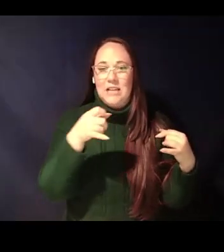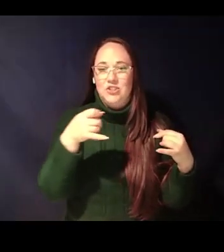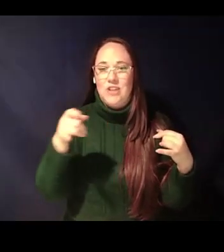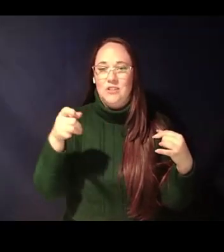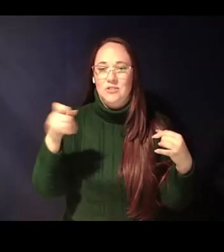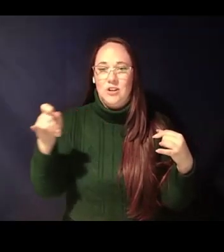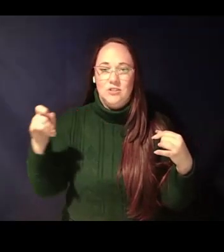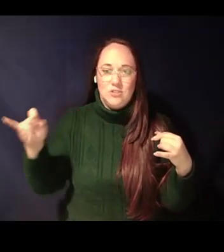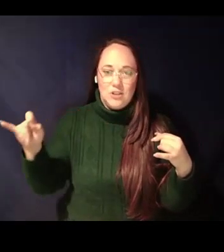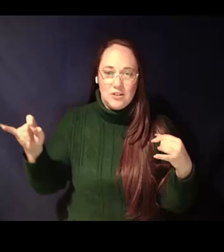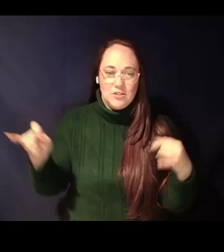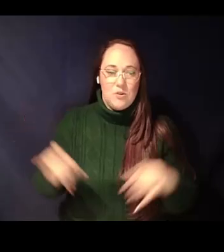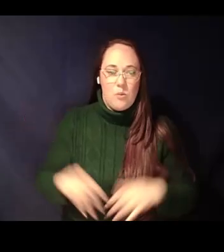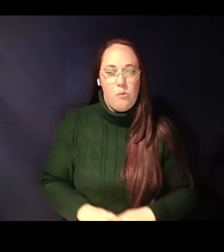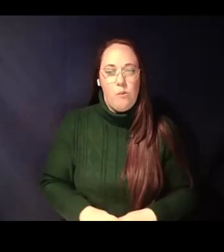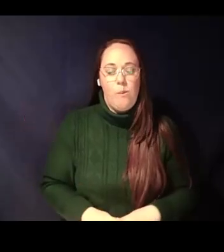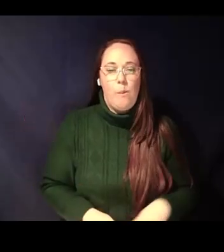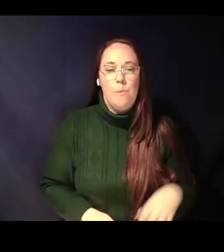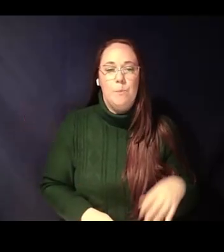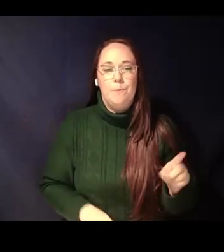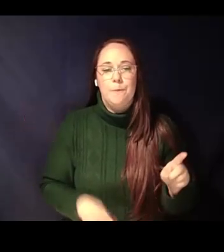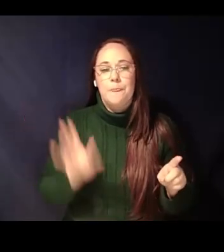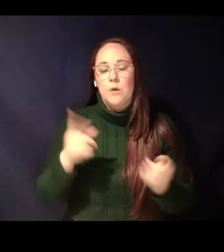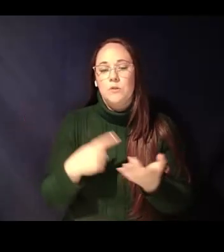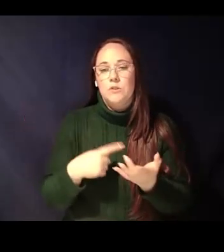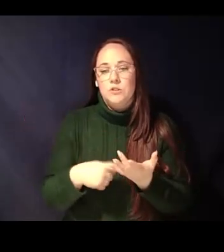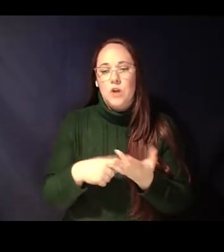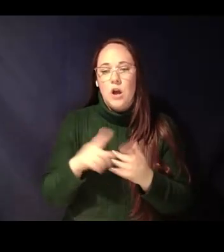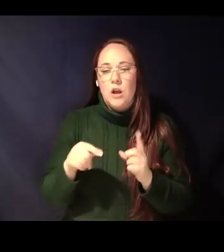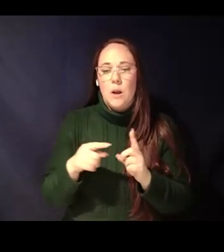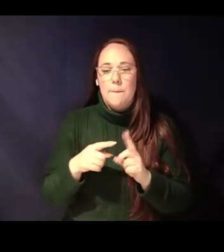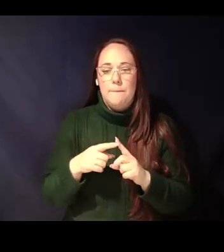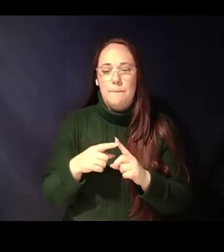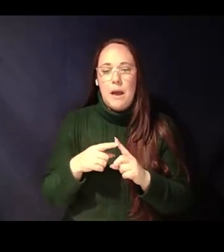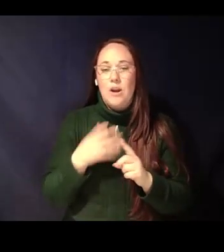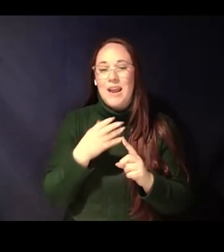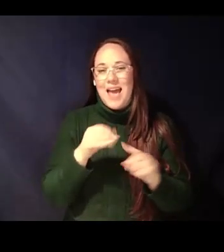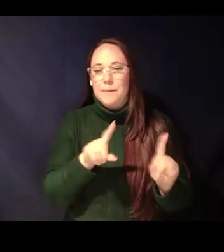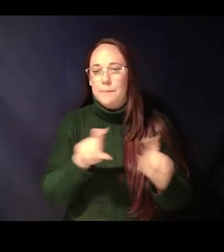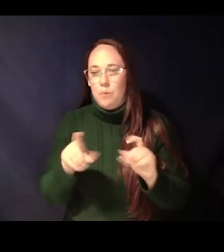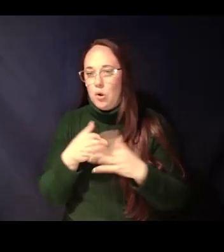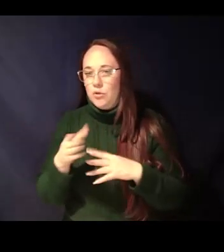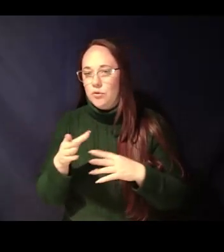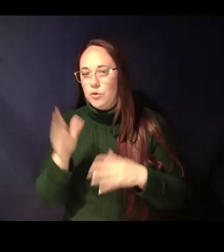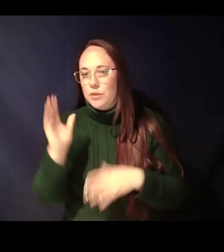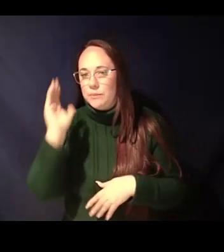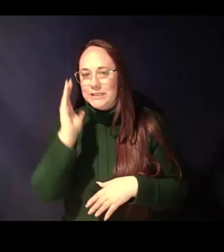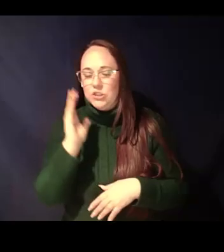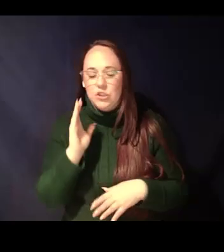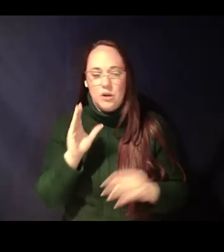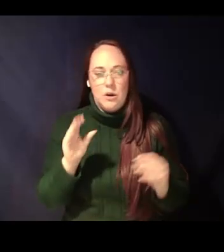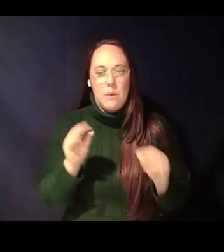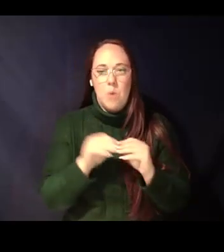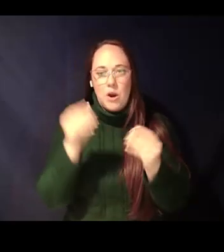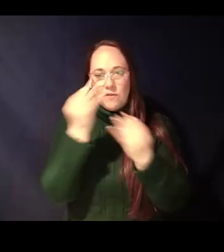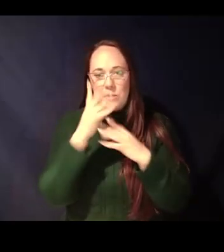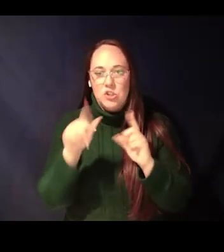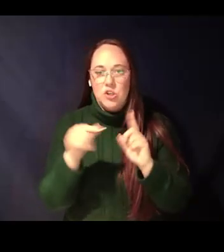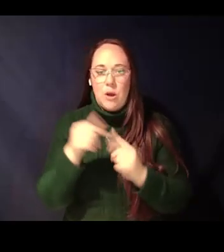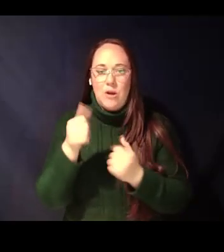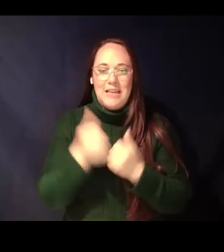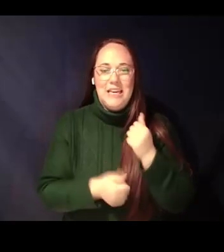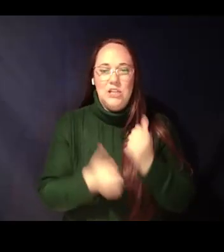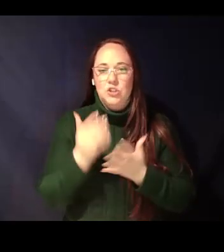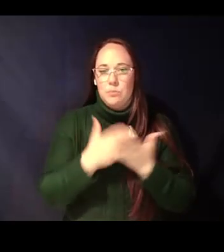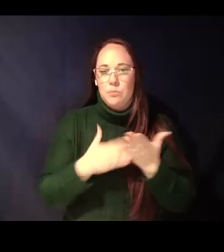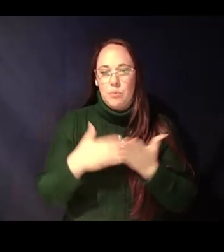throughout. And we'll talk about and pull through this presentation a little bit more information about each of these